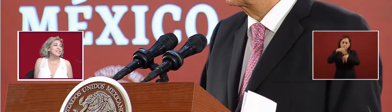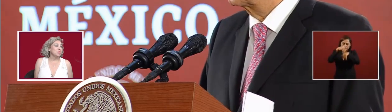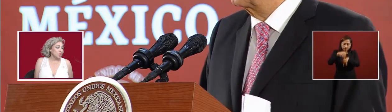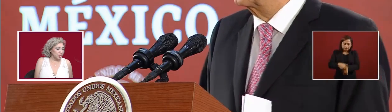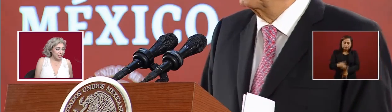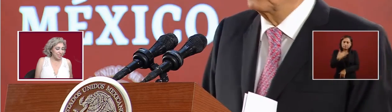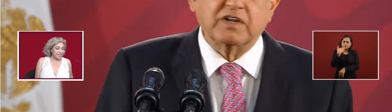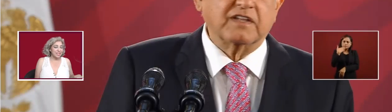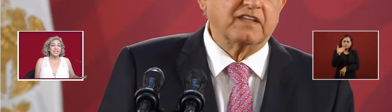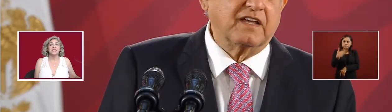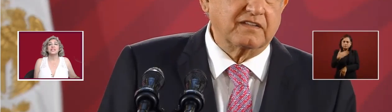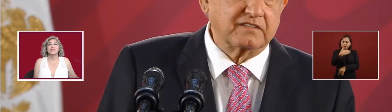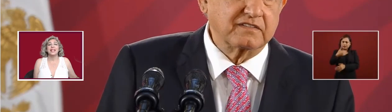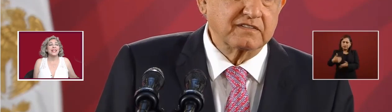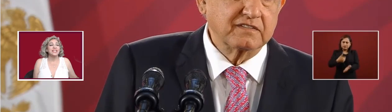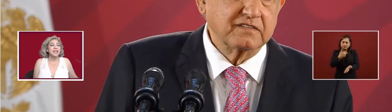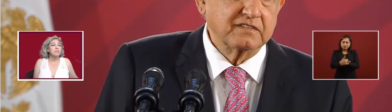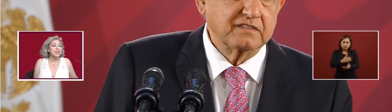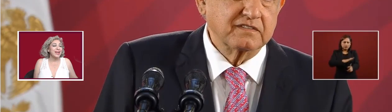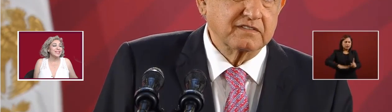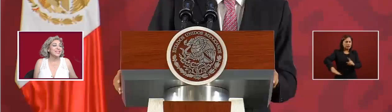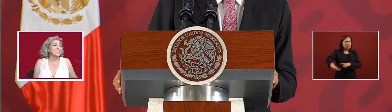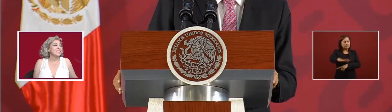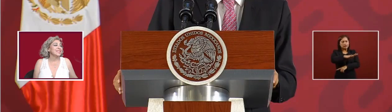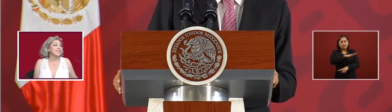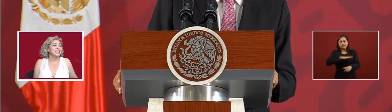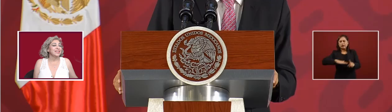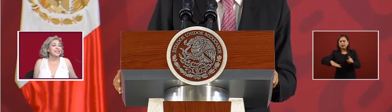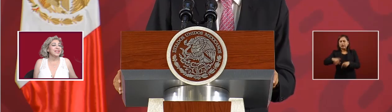as good citizens like Democrats